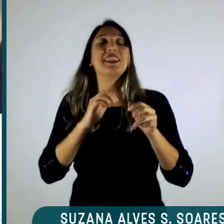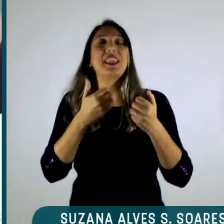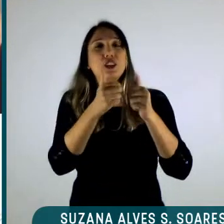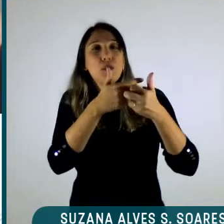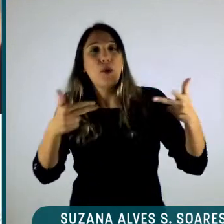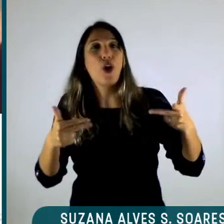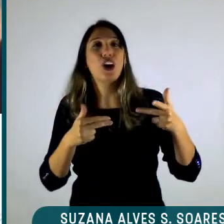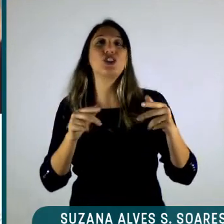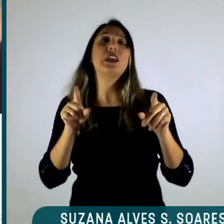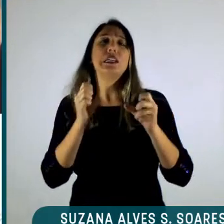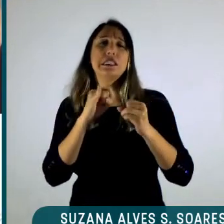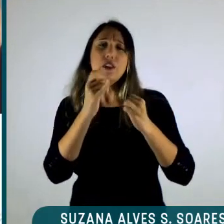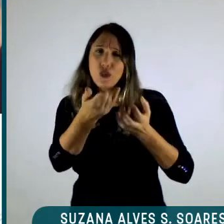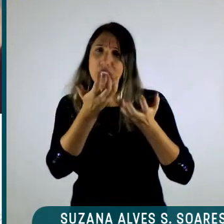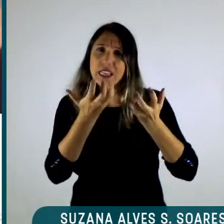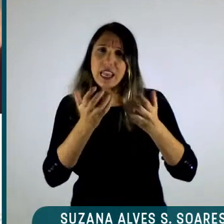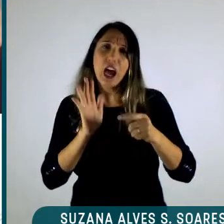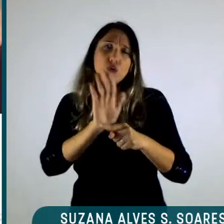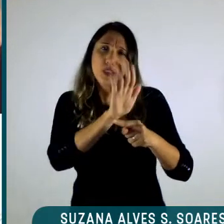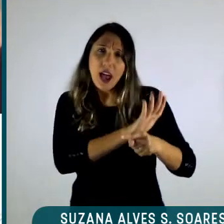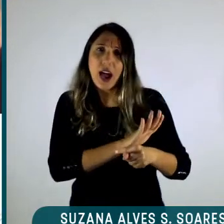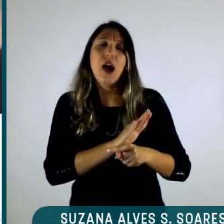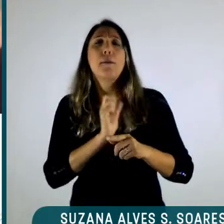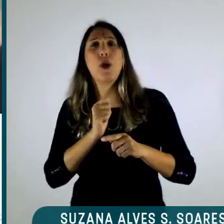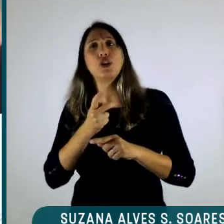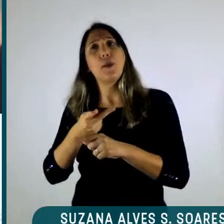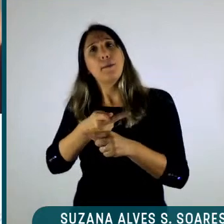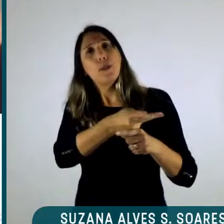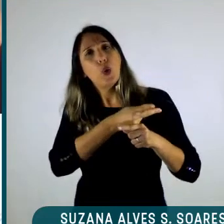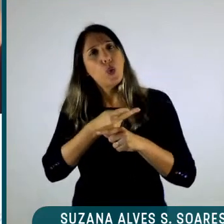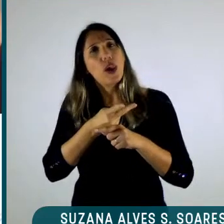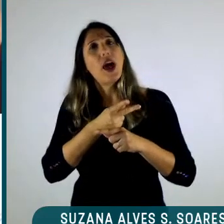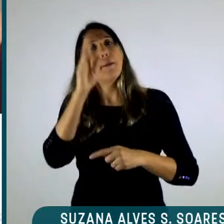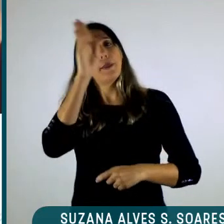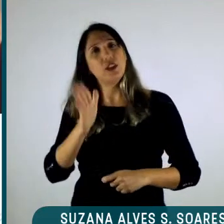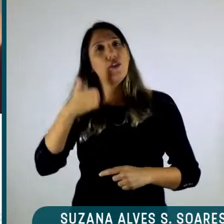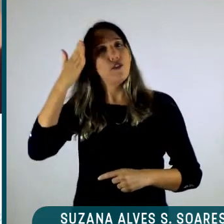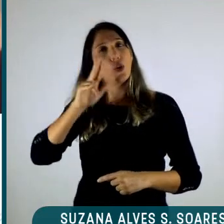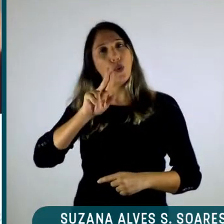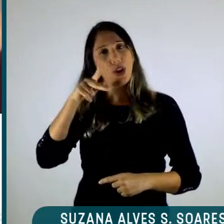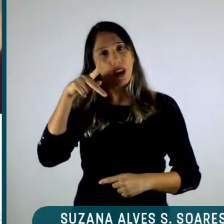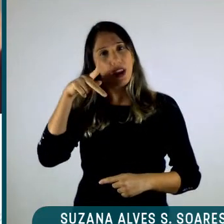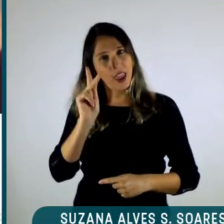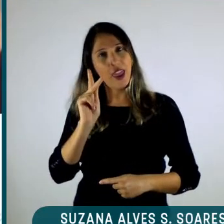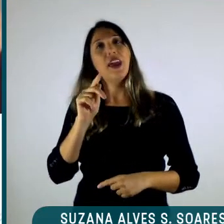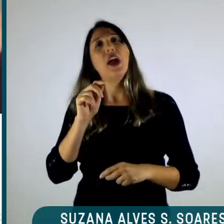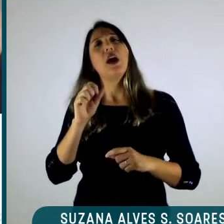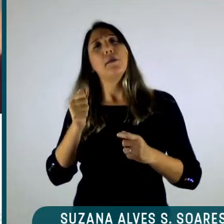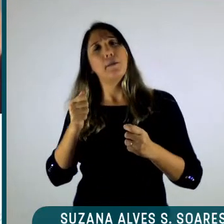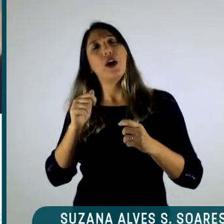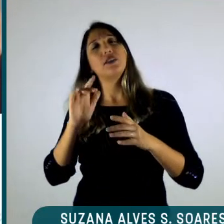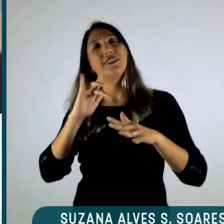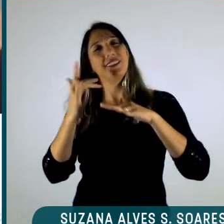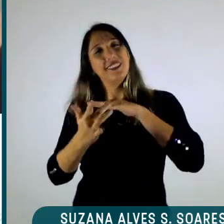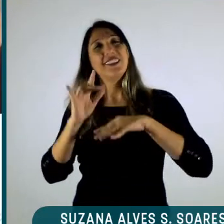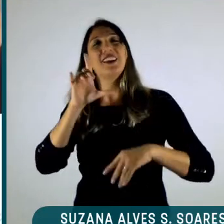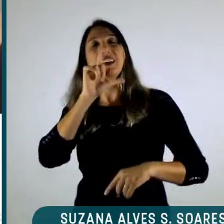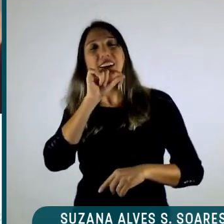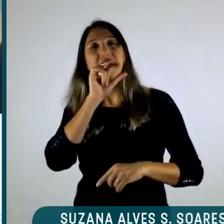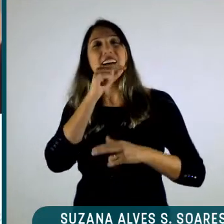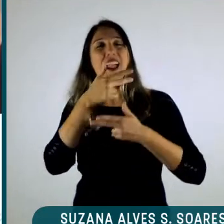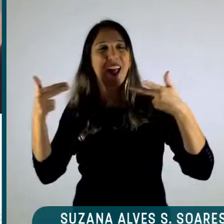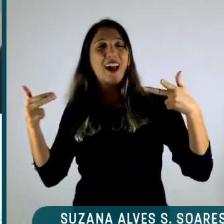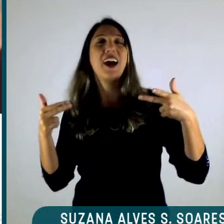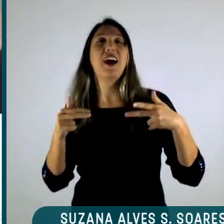hiring transportation, and healthcare professionals. If you'd like to help, just try and find Brazil Forum UK in social media, Facebook, Twitter, Instagram, LinkedIn, in order